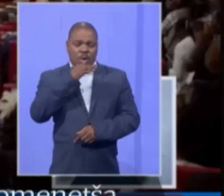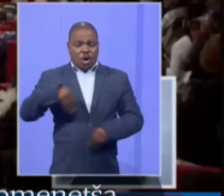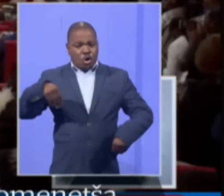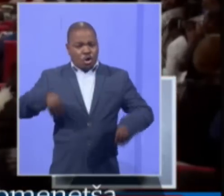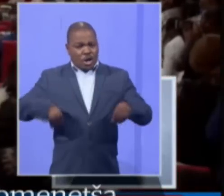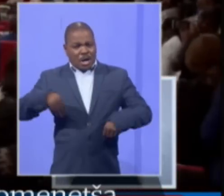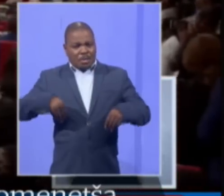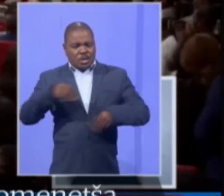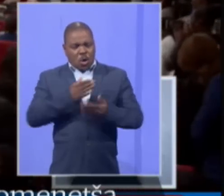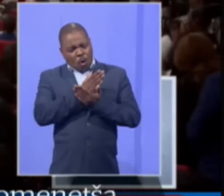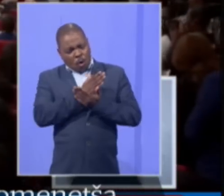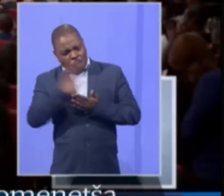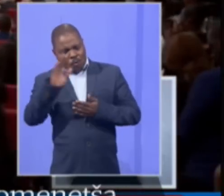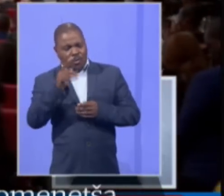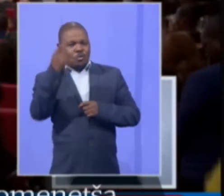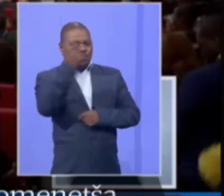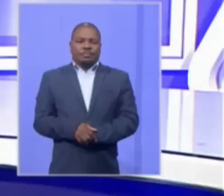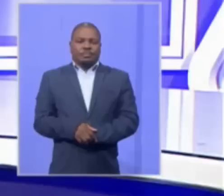hlabolla metsemagae.